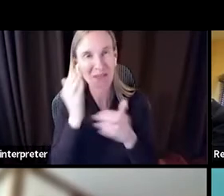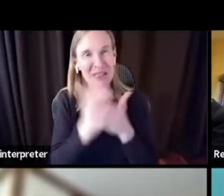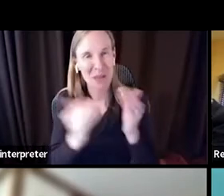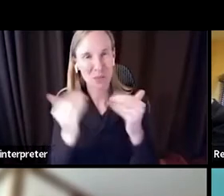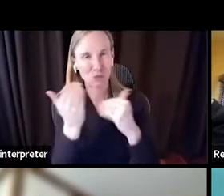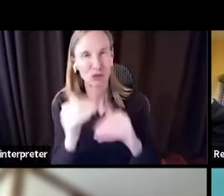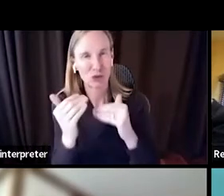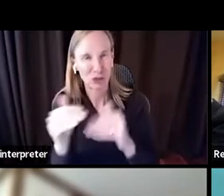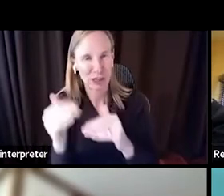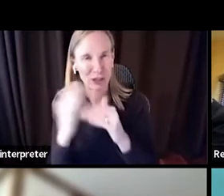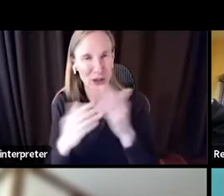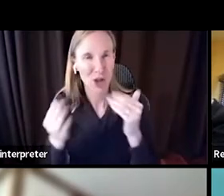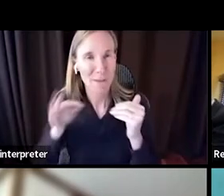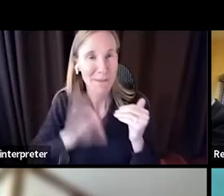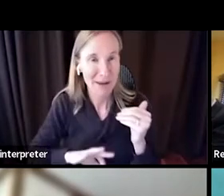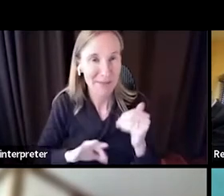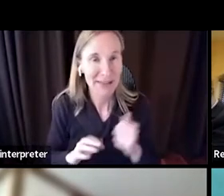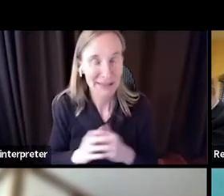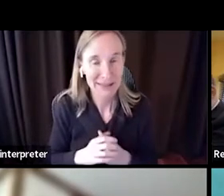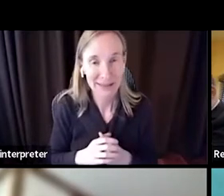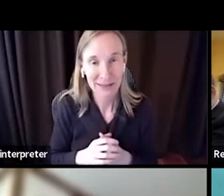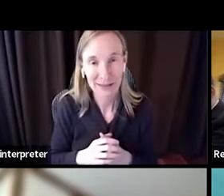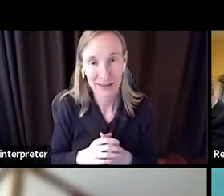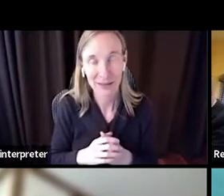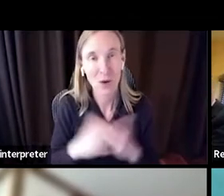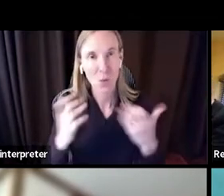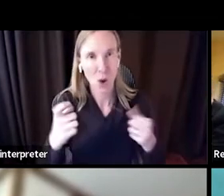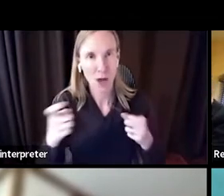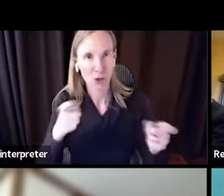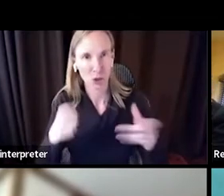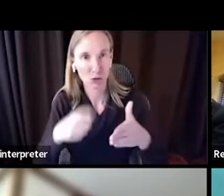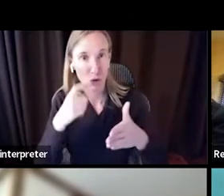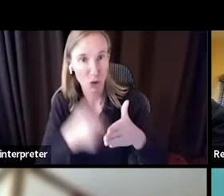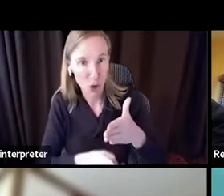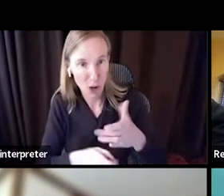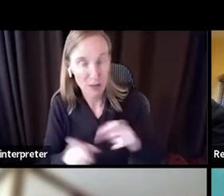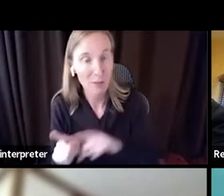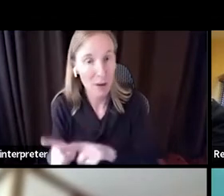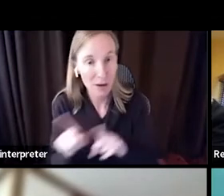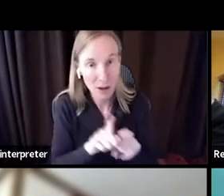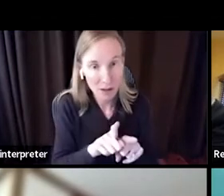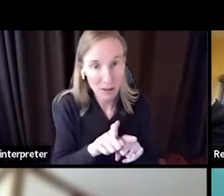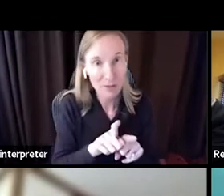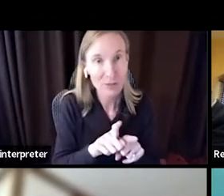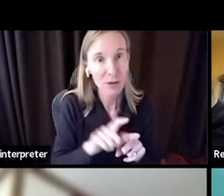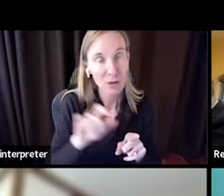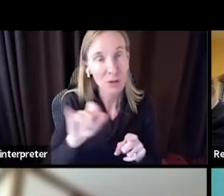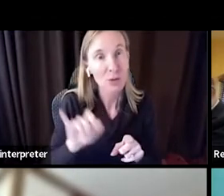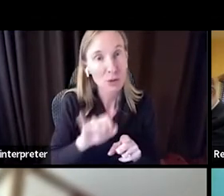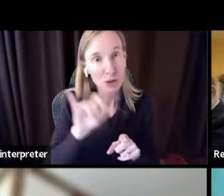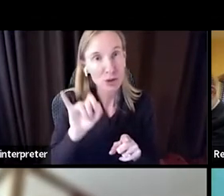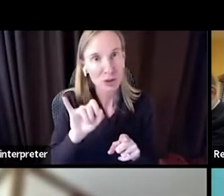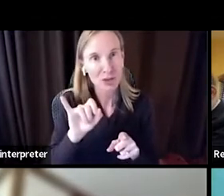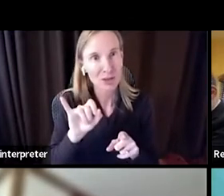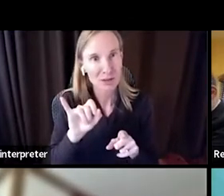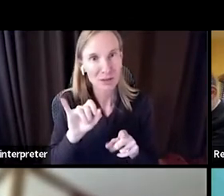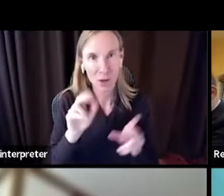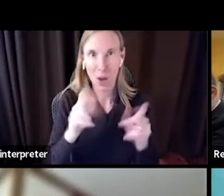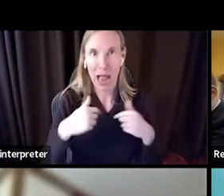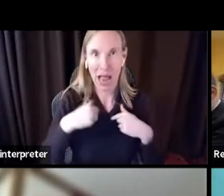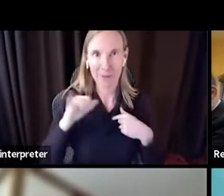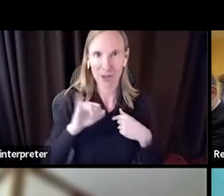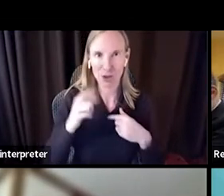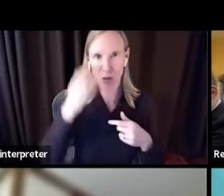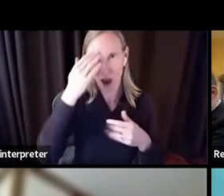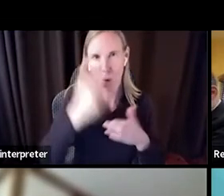their benefits, one, to control costs, but then also so insurers can know what is covered and